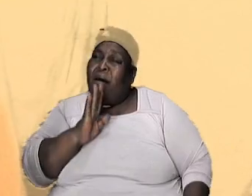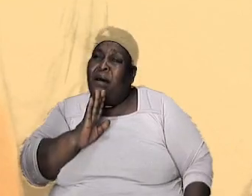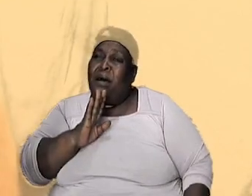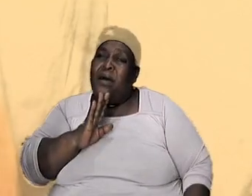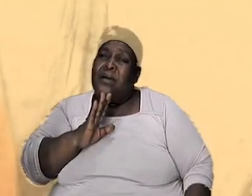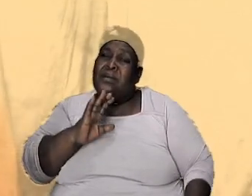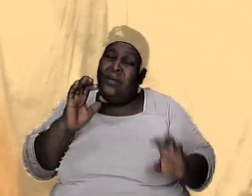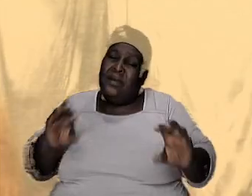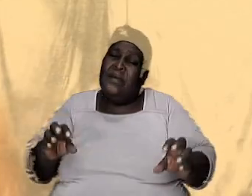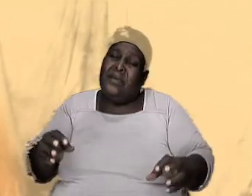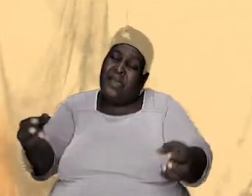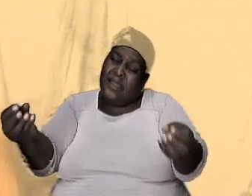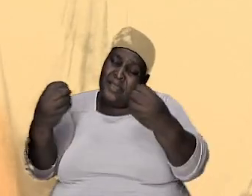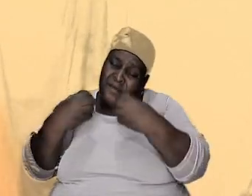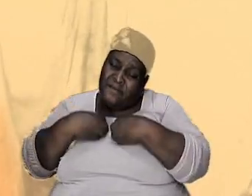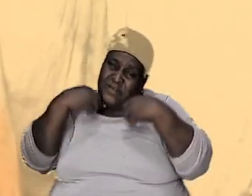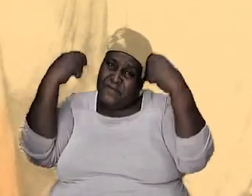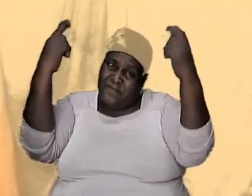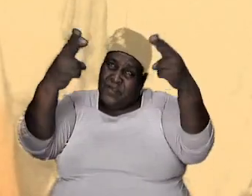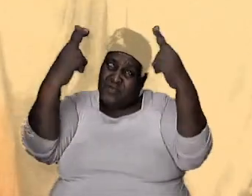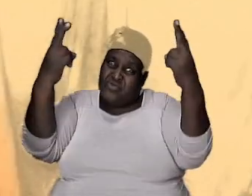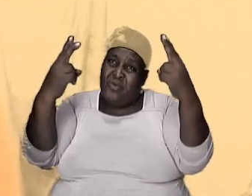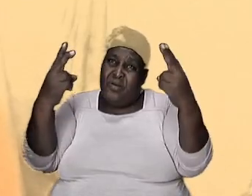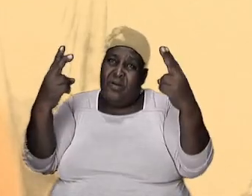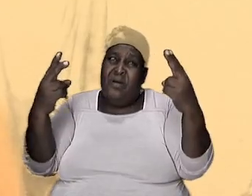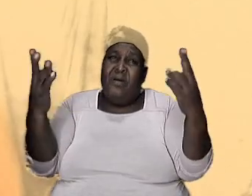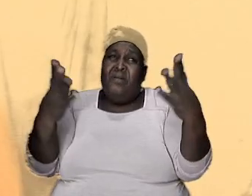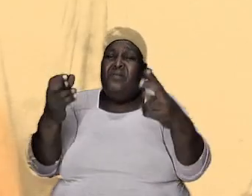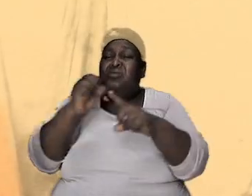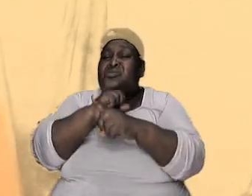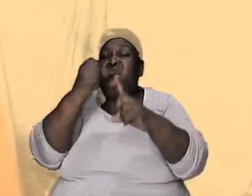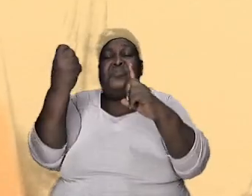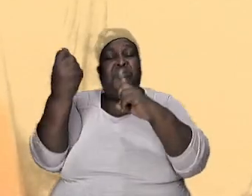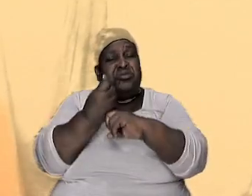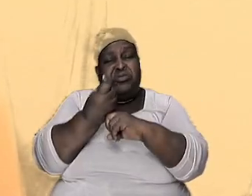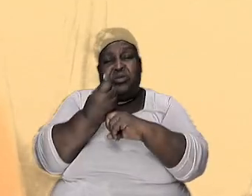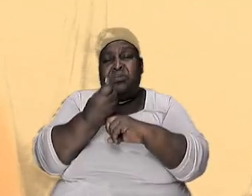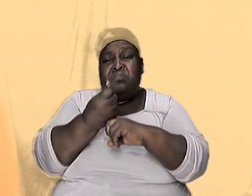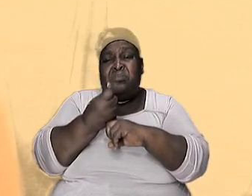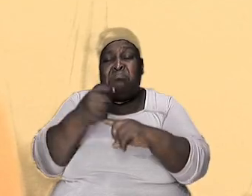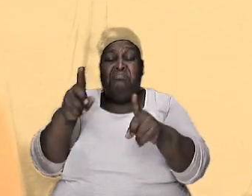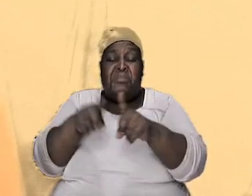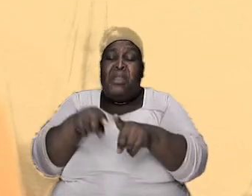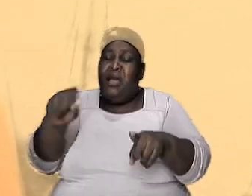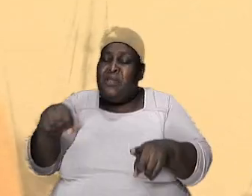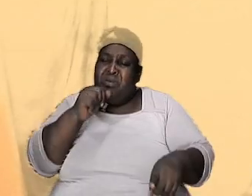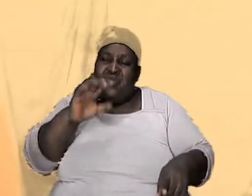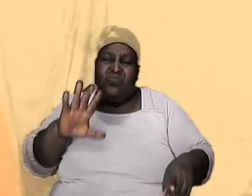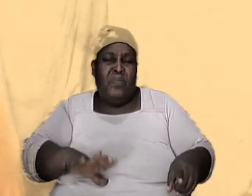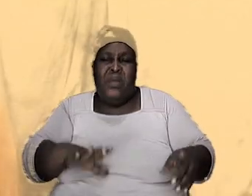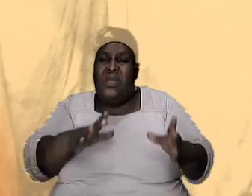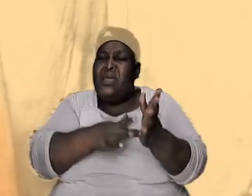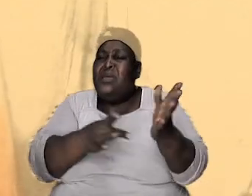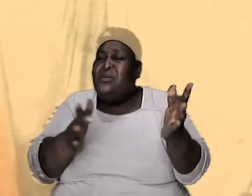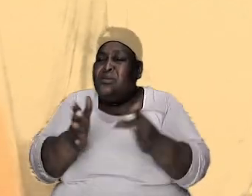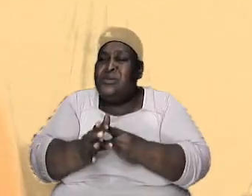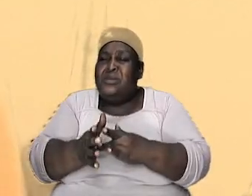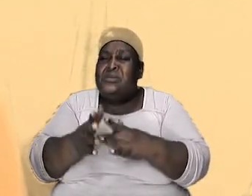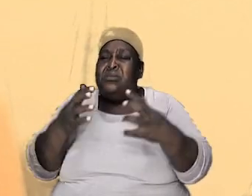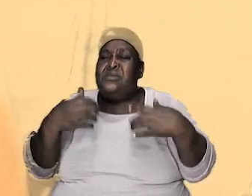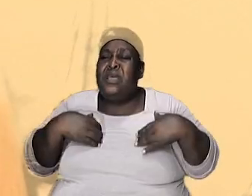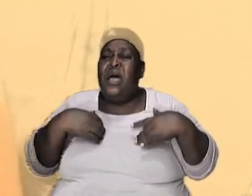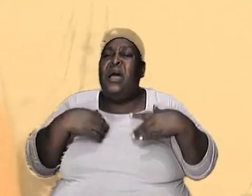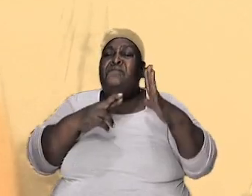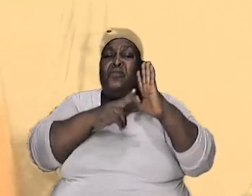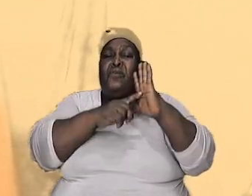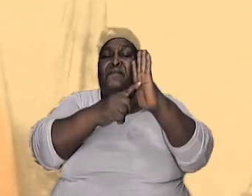God can give us victory over whatever we are going through. But like this woman, Jesus sometimes have to reveal it